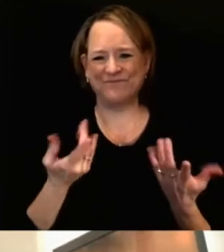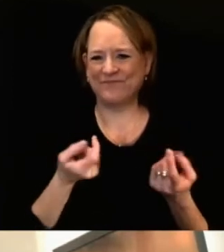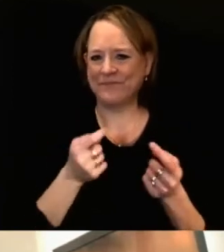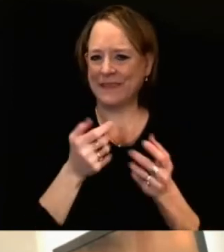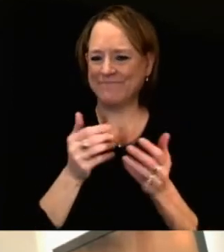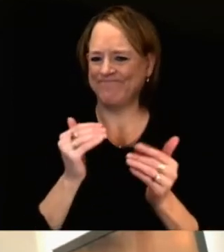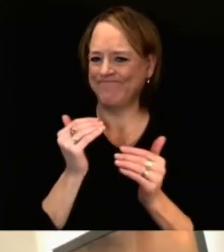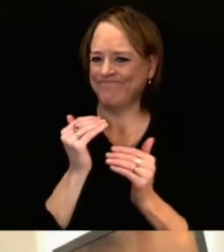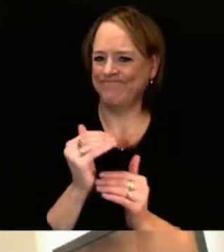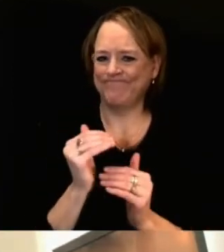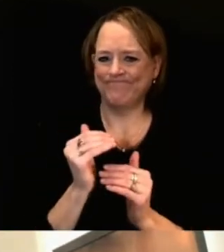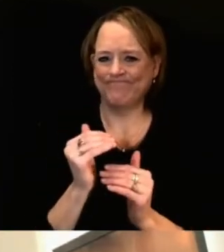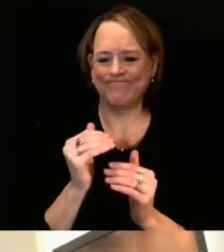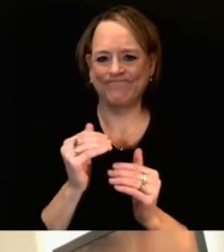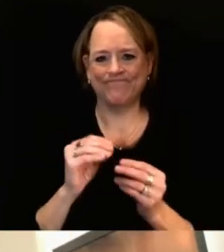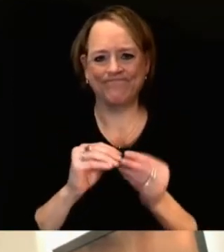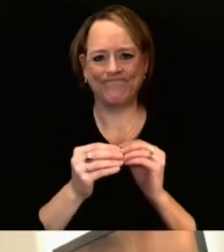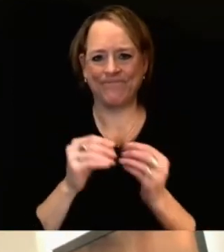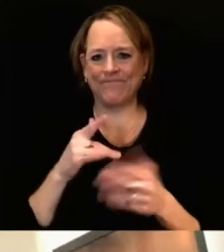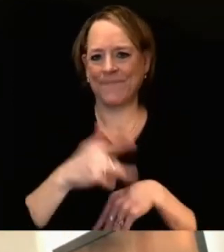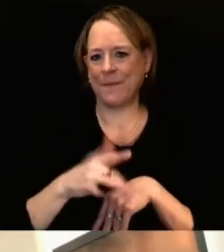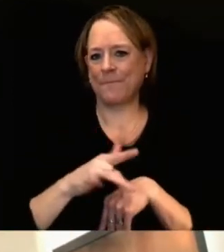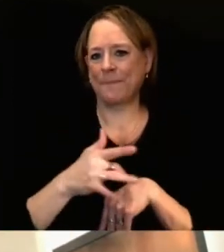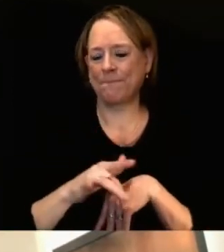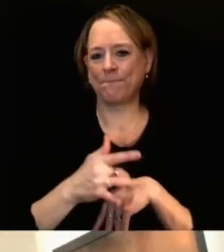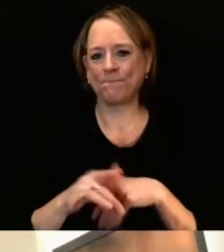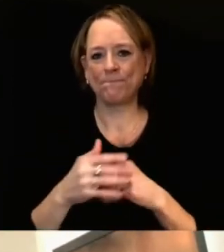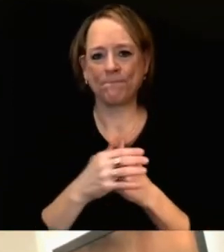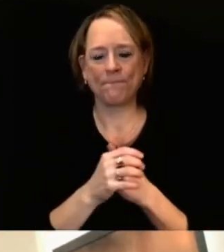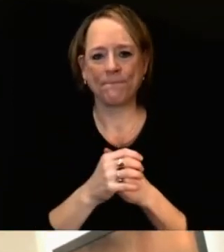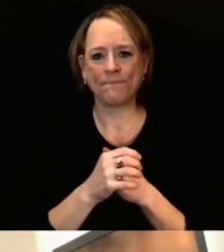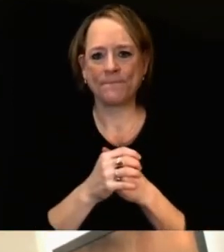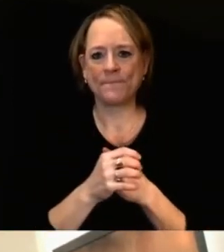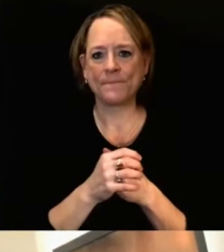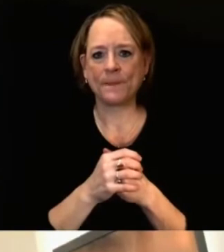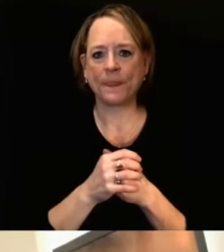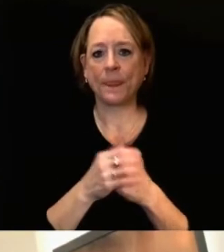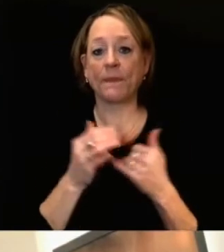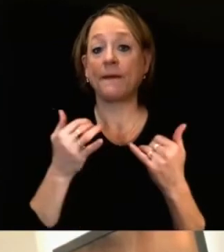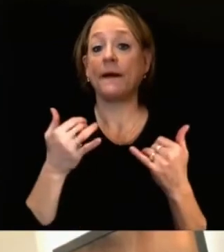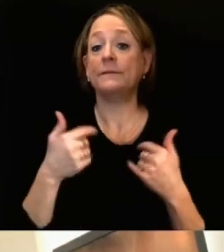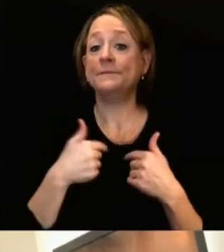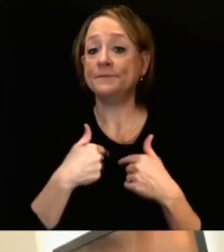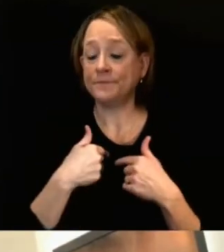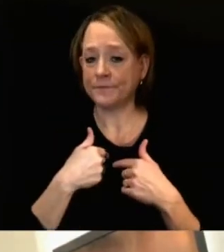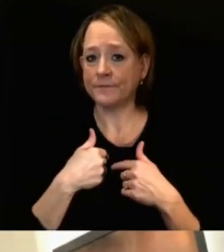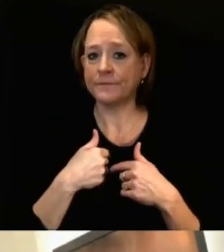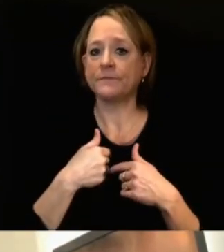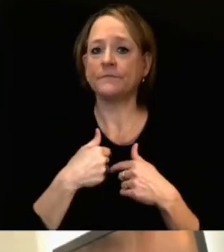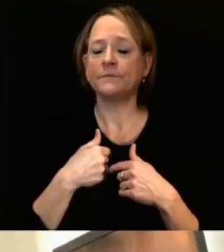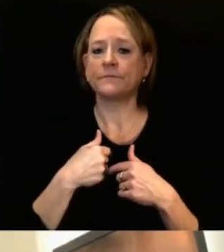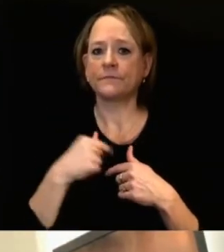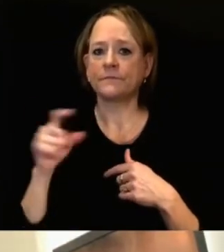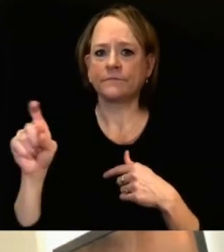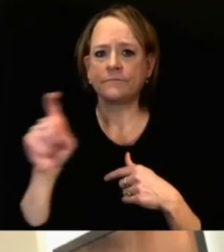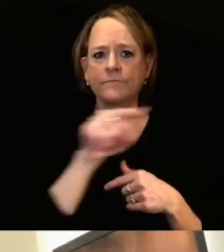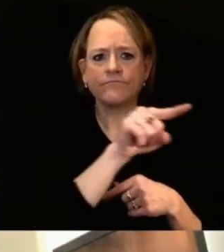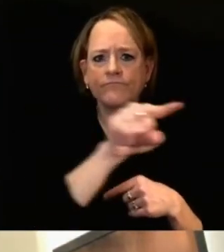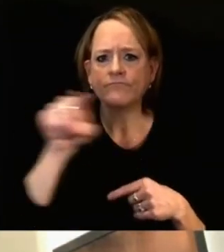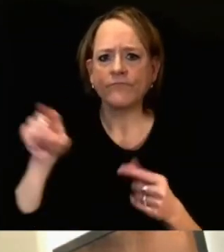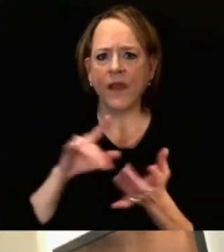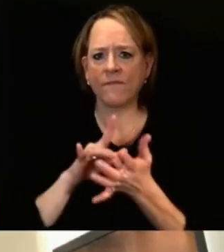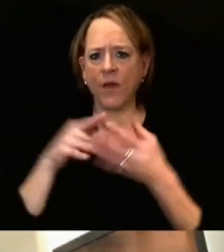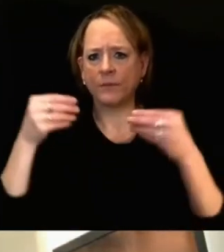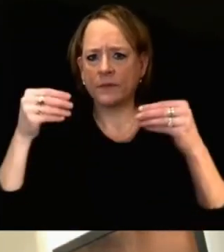right now and pharmacists, and we need to scale up the availability of these medications, but it'll take some time before they